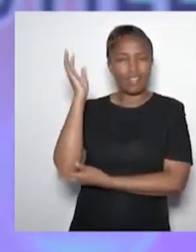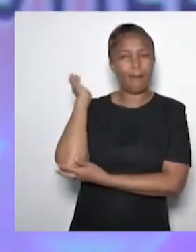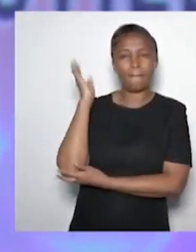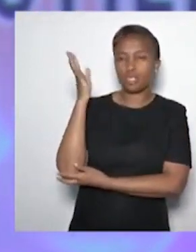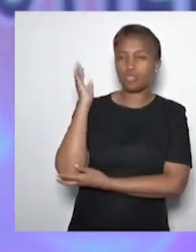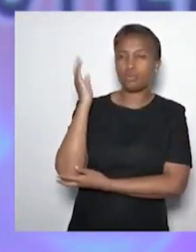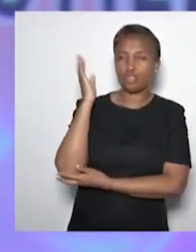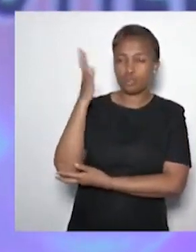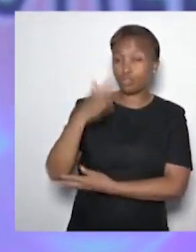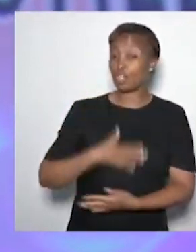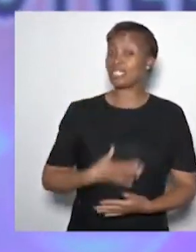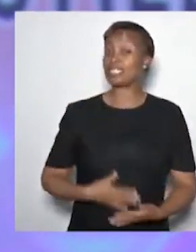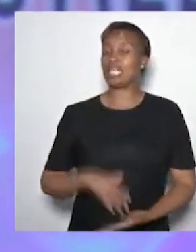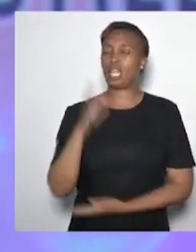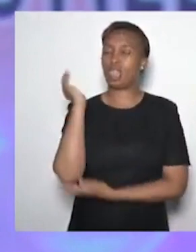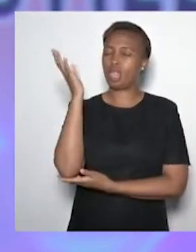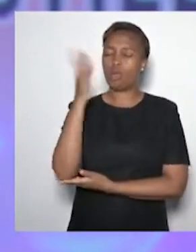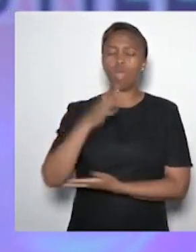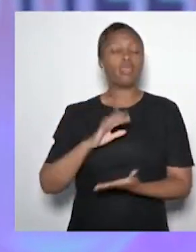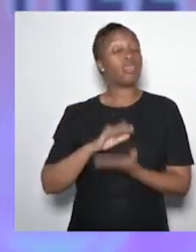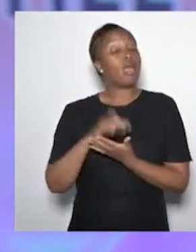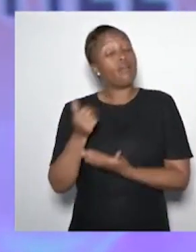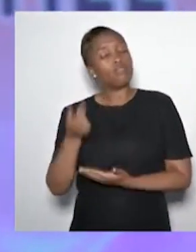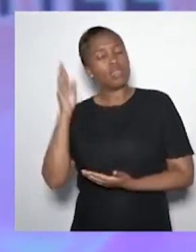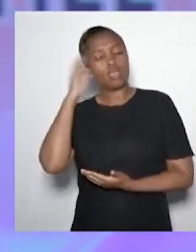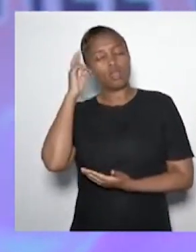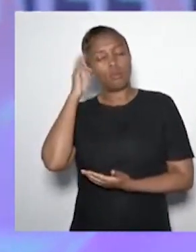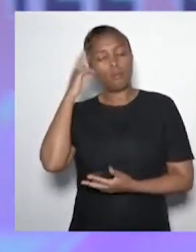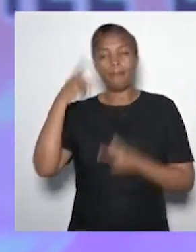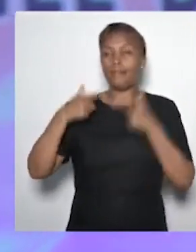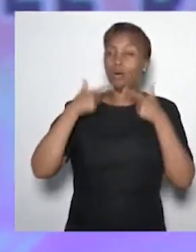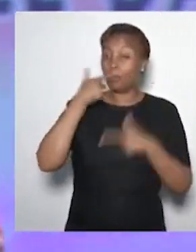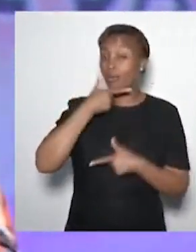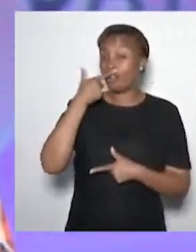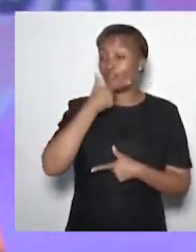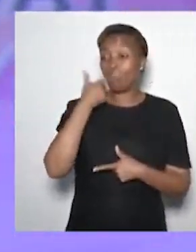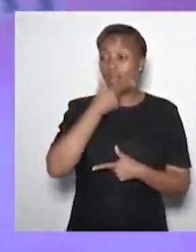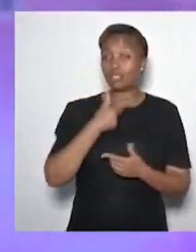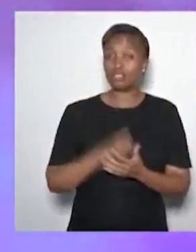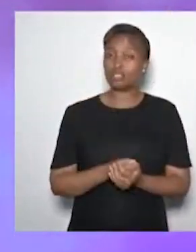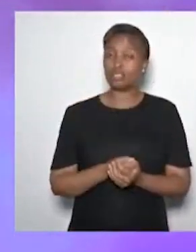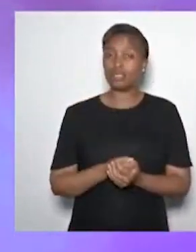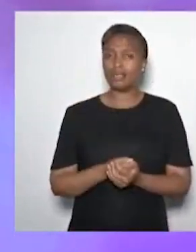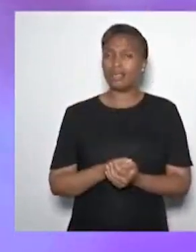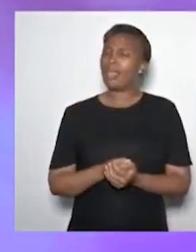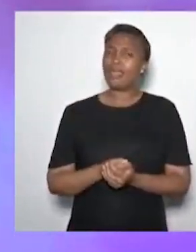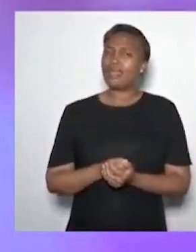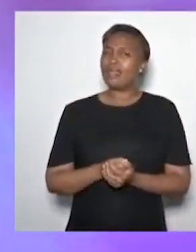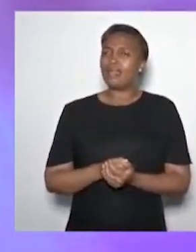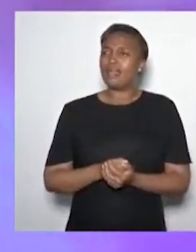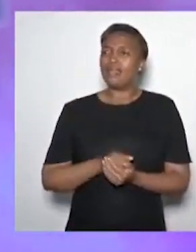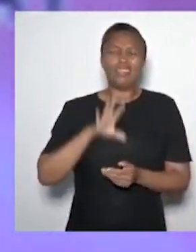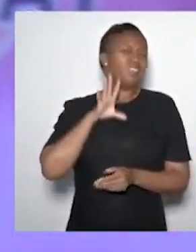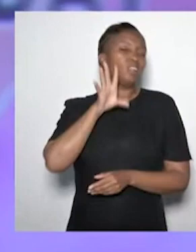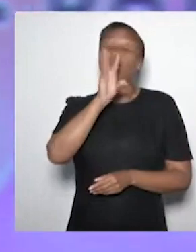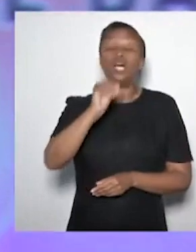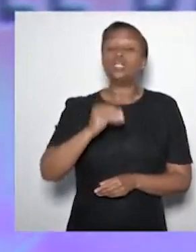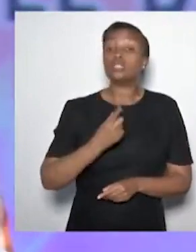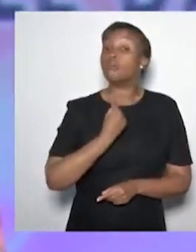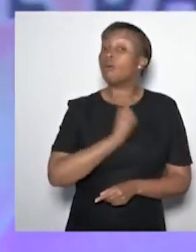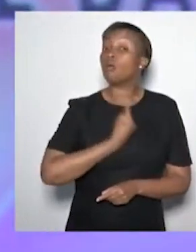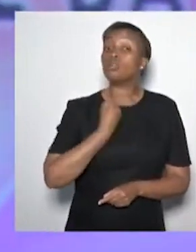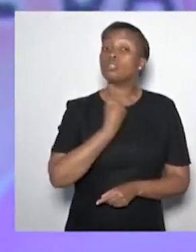the church. And then I remember when we went out for lunch, he took interest in my own personal life. Something I